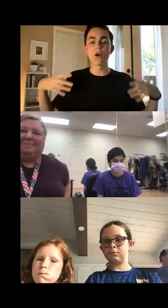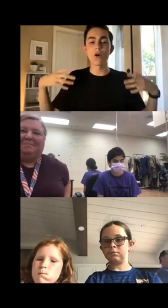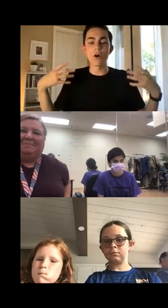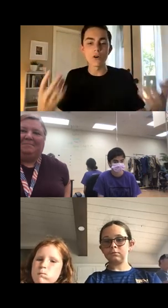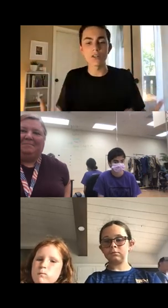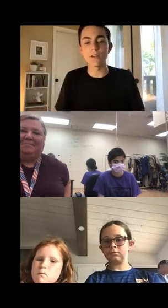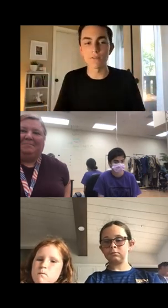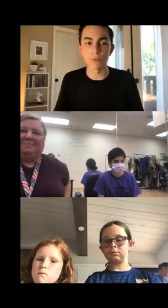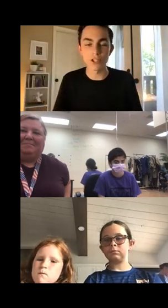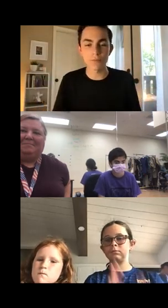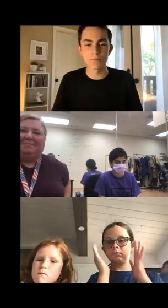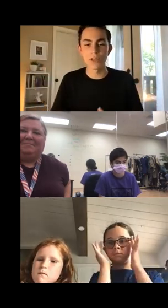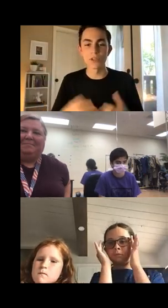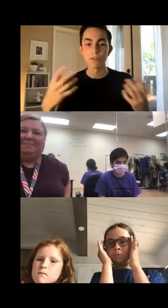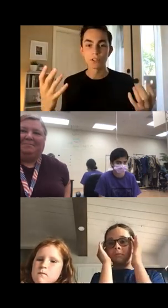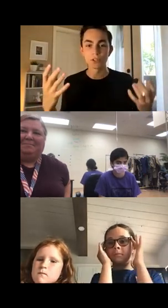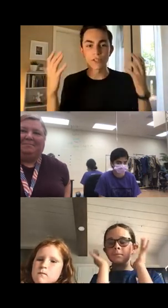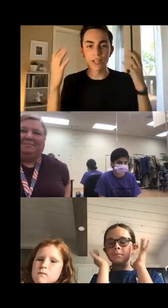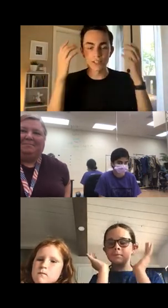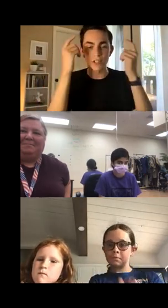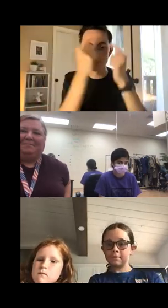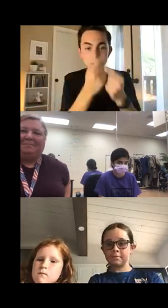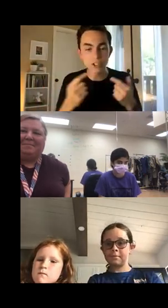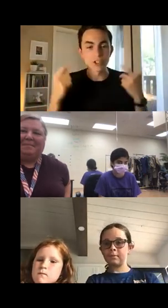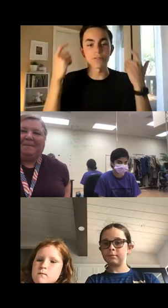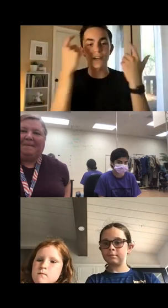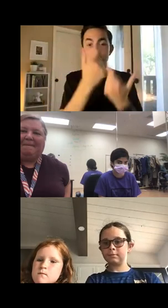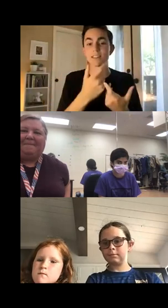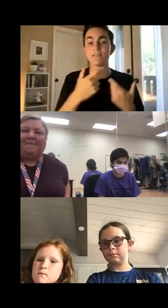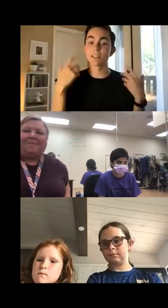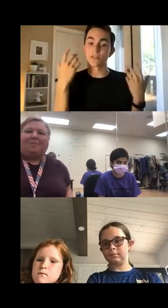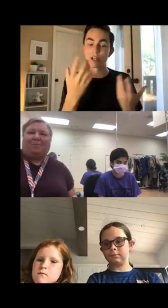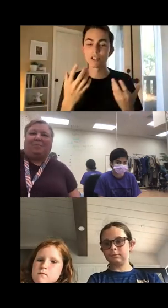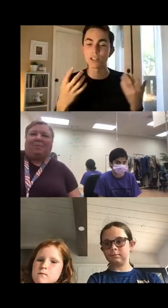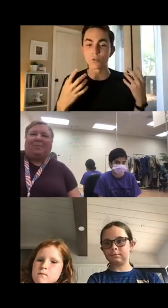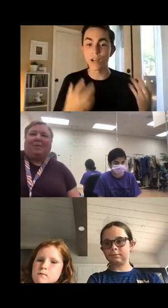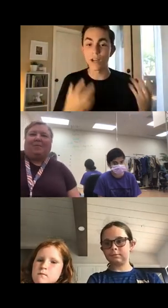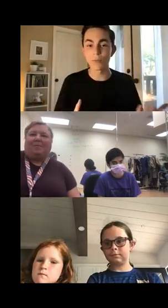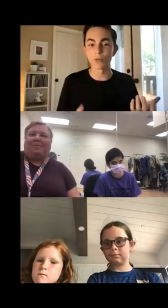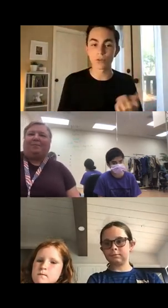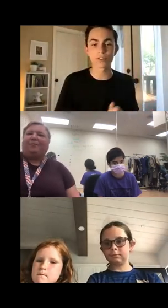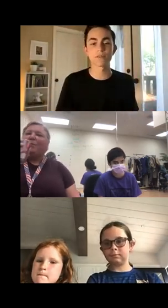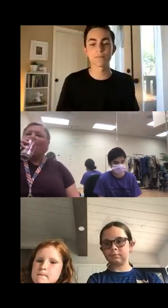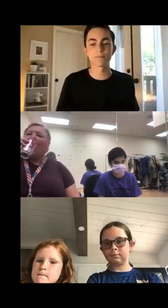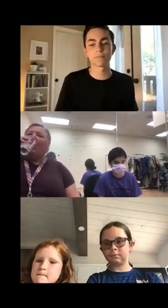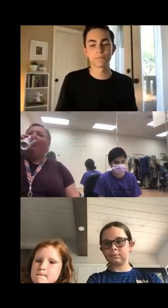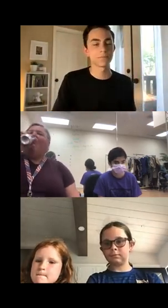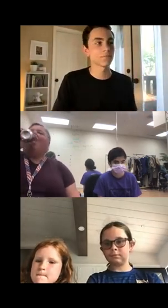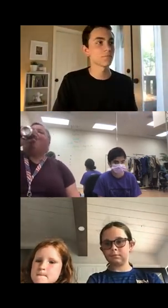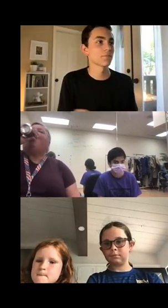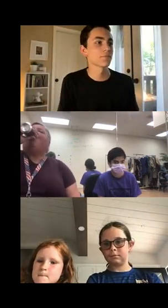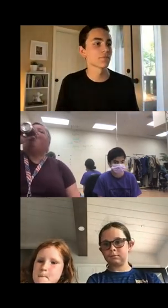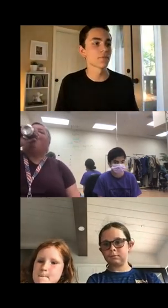signs all convey information. You'll even learn that the expression on your face conveys information like grammar rules.